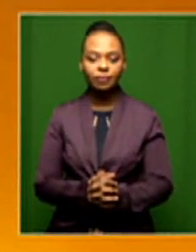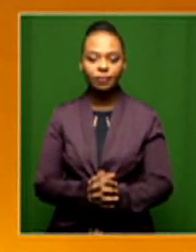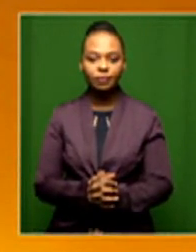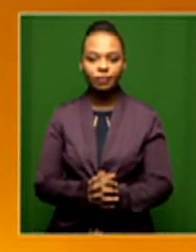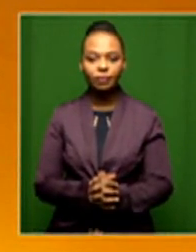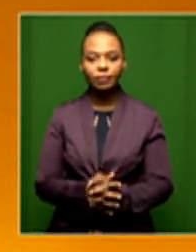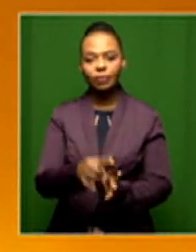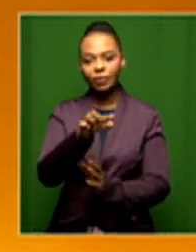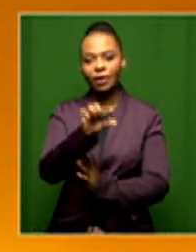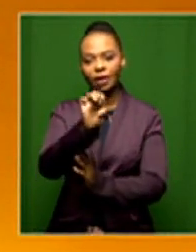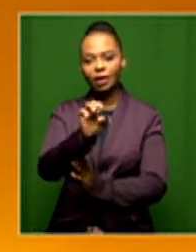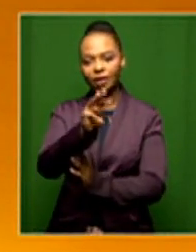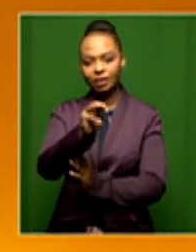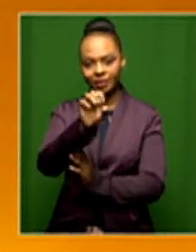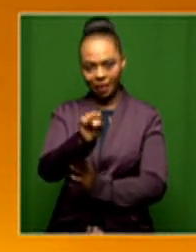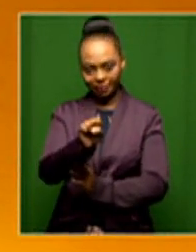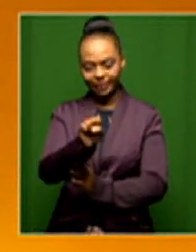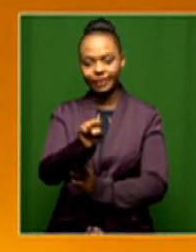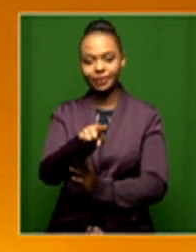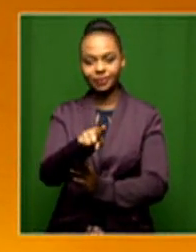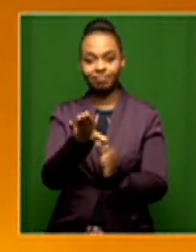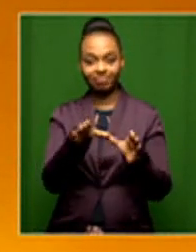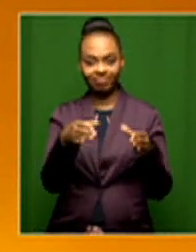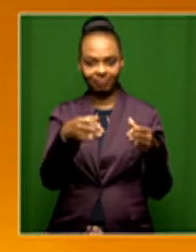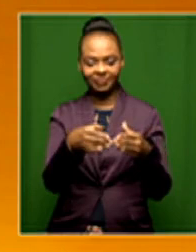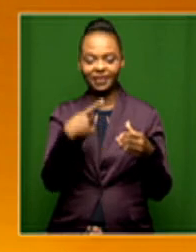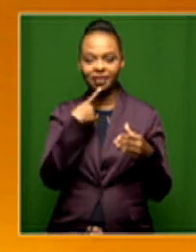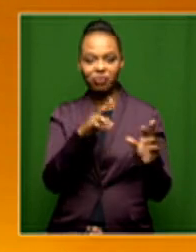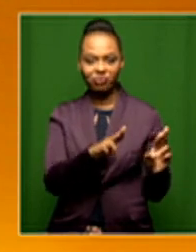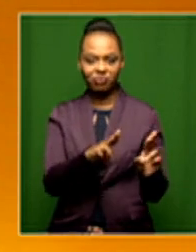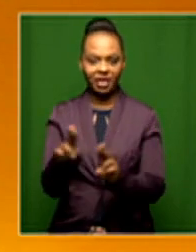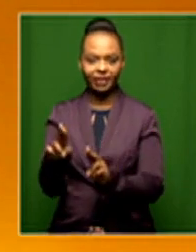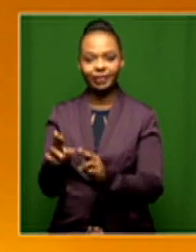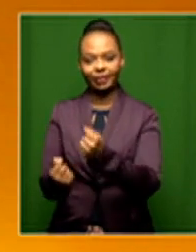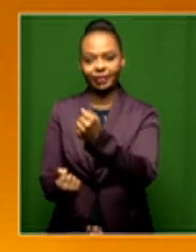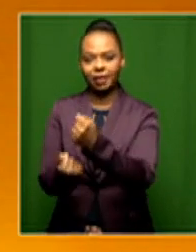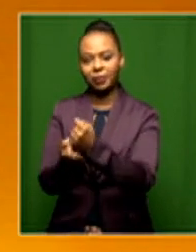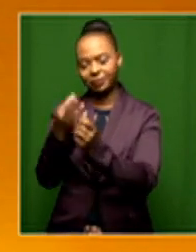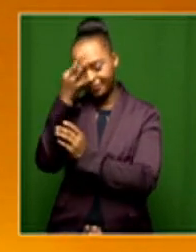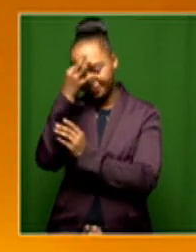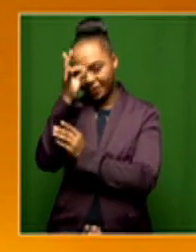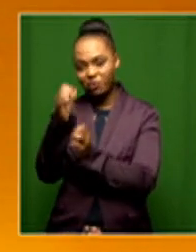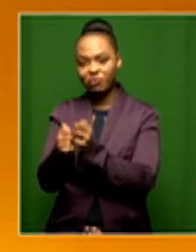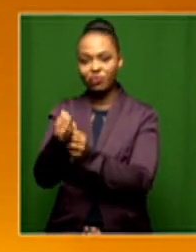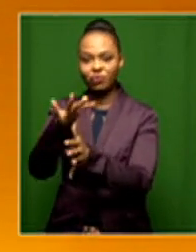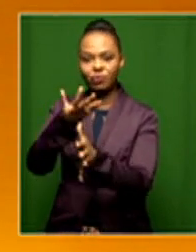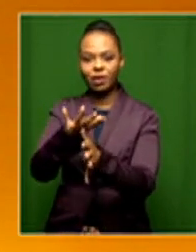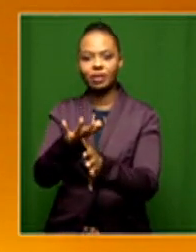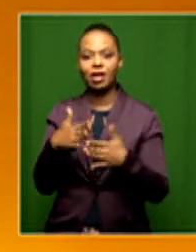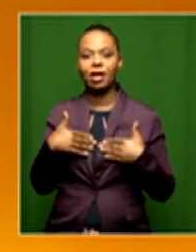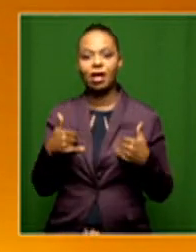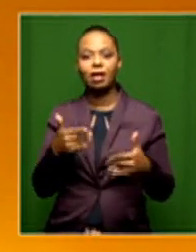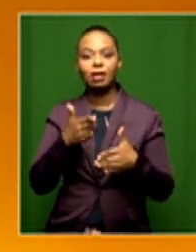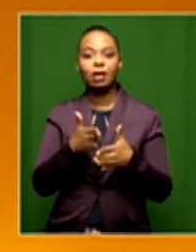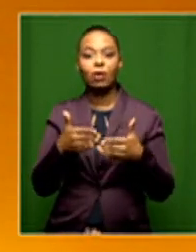The Government Employees Medical Scheme, or GEMS, says it is ready to support government's efforts to prioritise frontline workers